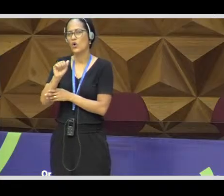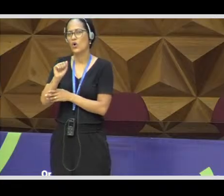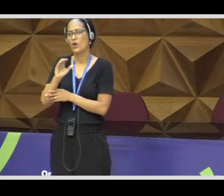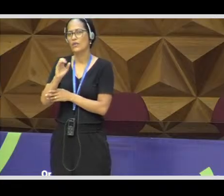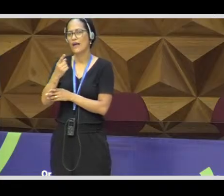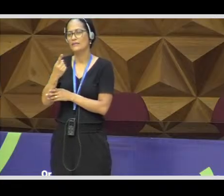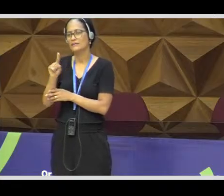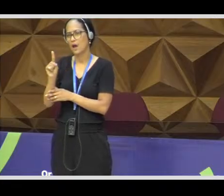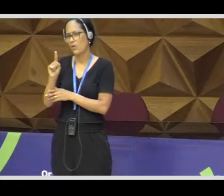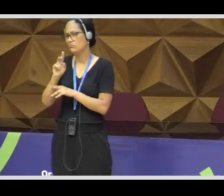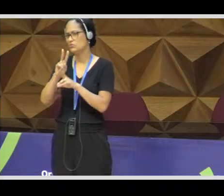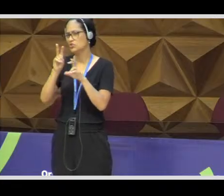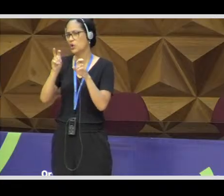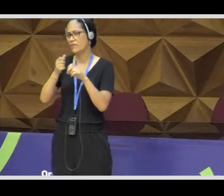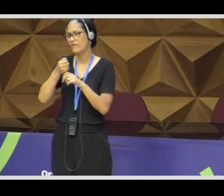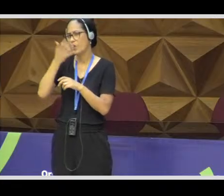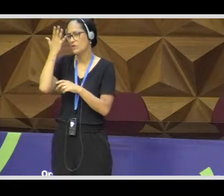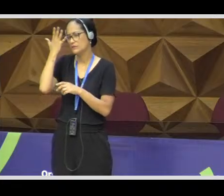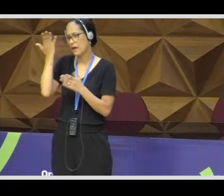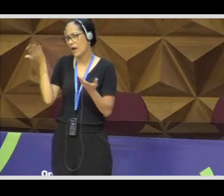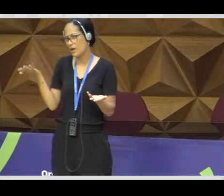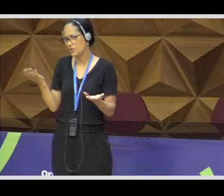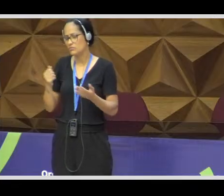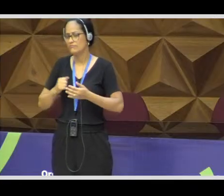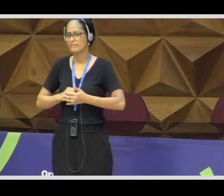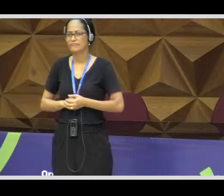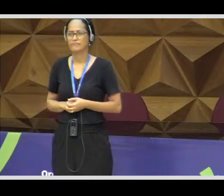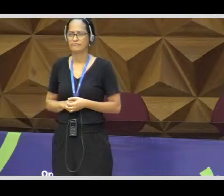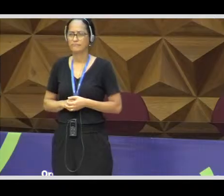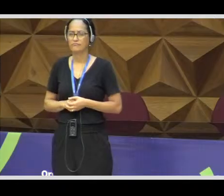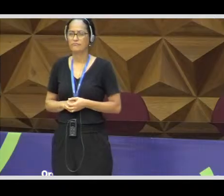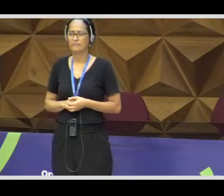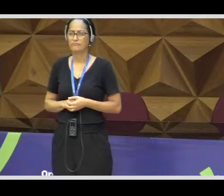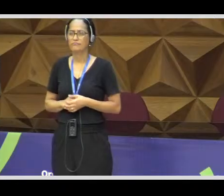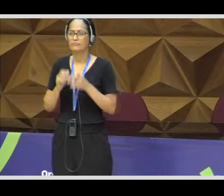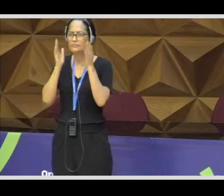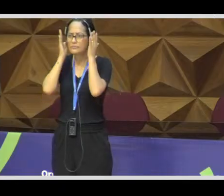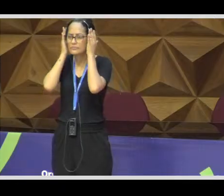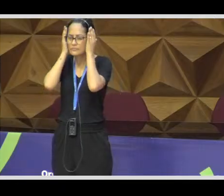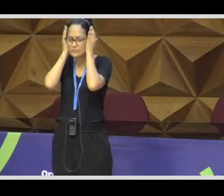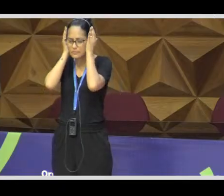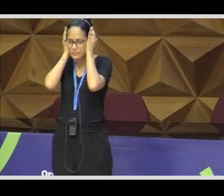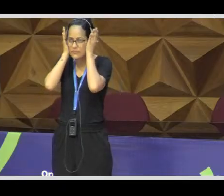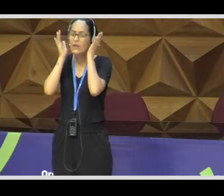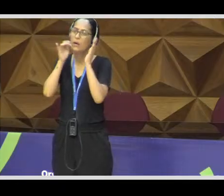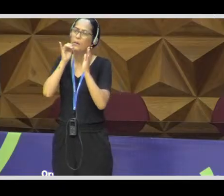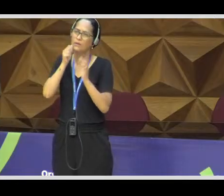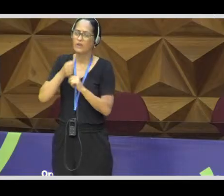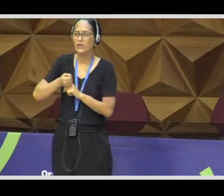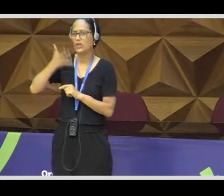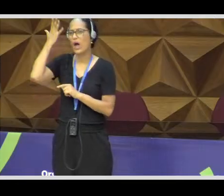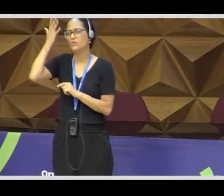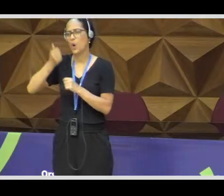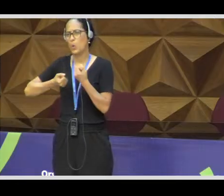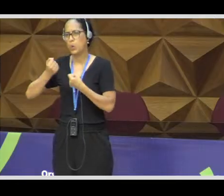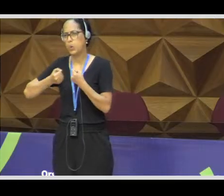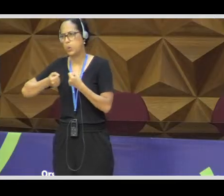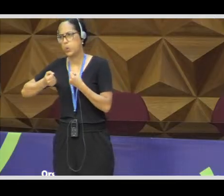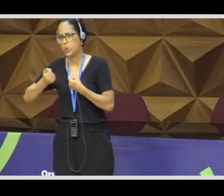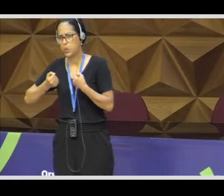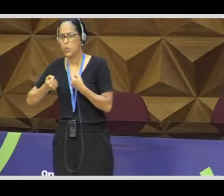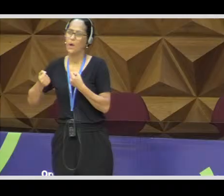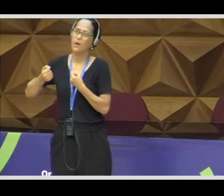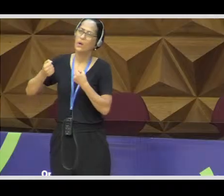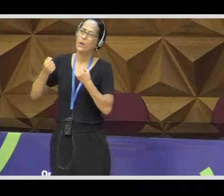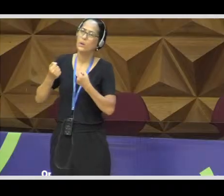you make your virtual speed increase or decrease compared to your real speed. So here we were looking at rotations.